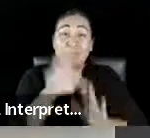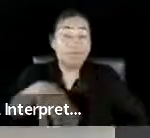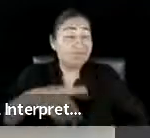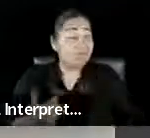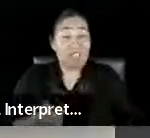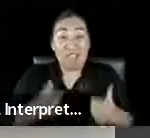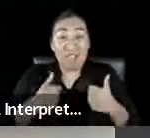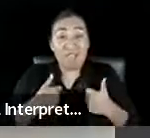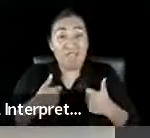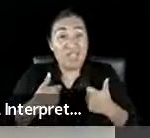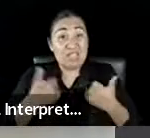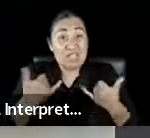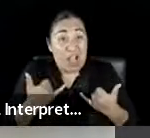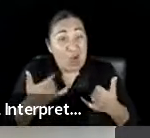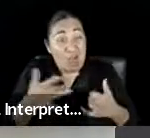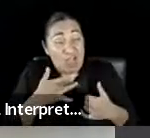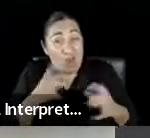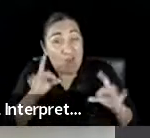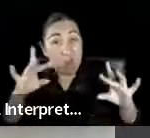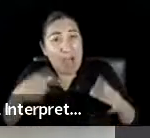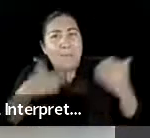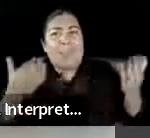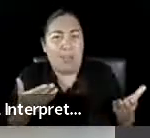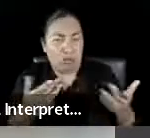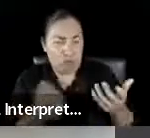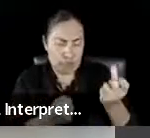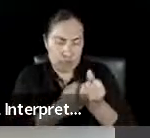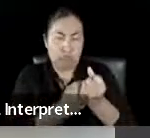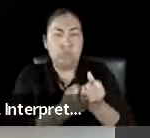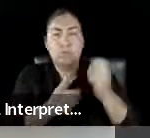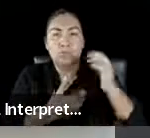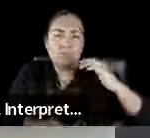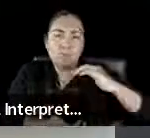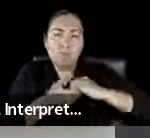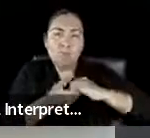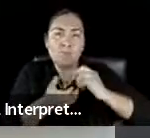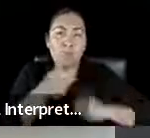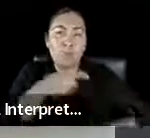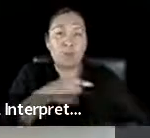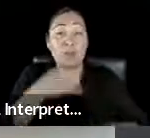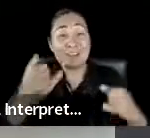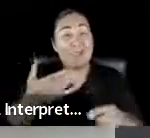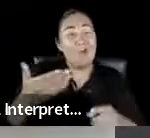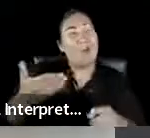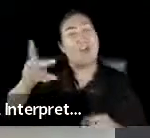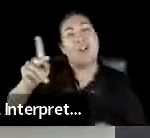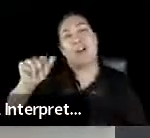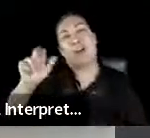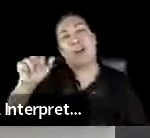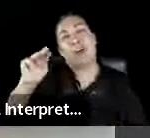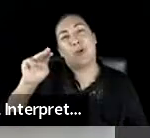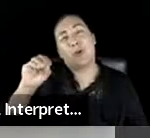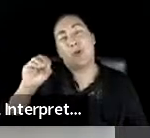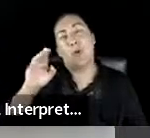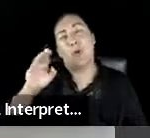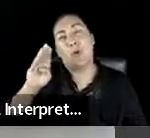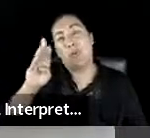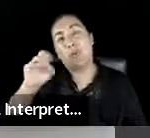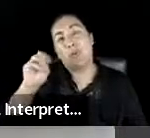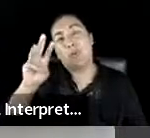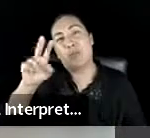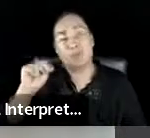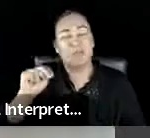with you. So with that, now we have Karamo Brown presented with the 2022